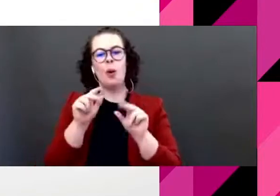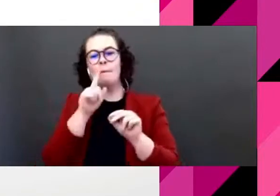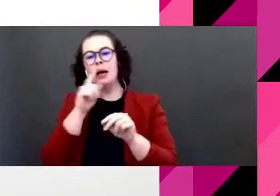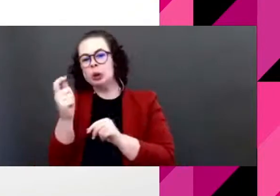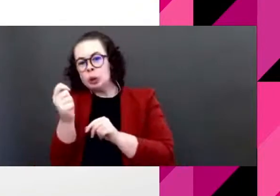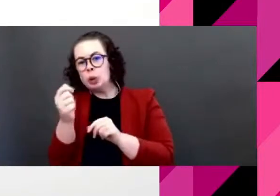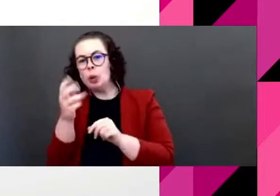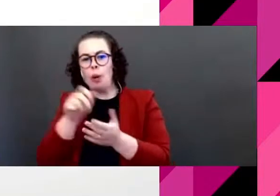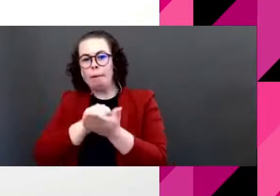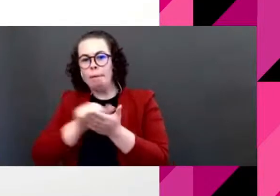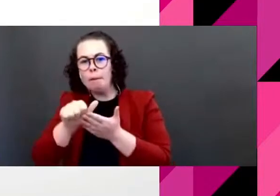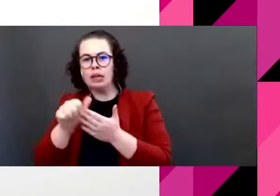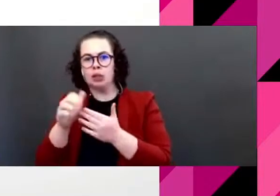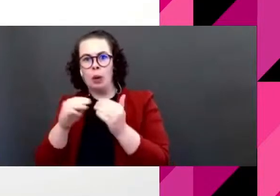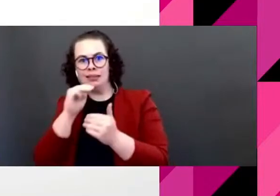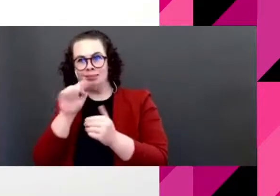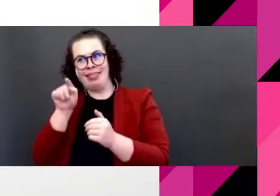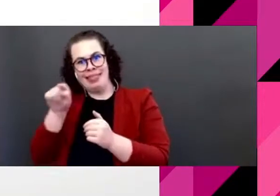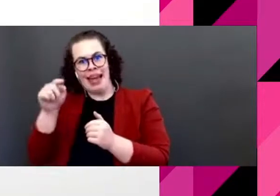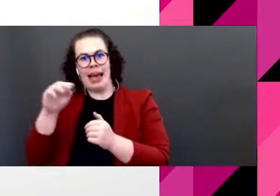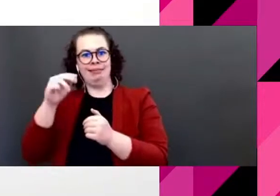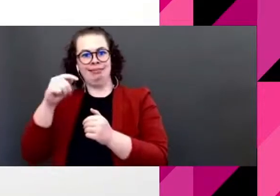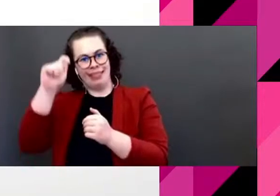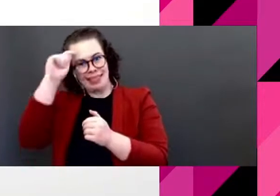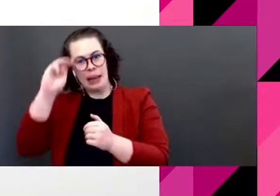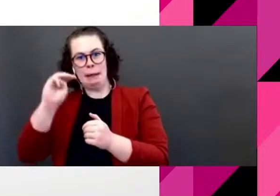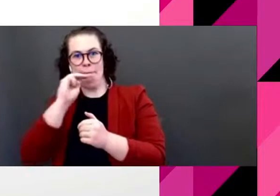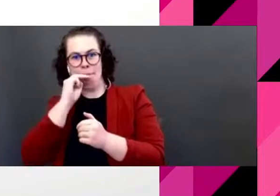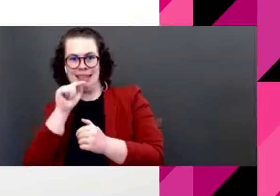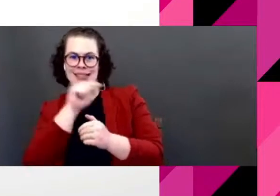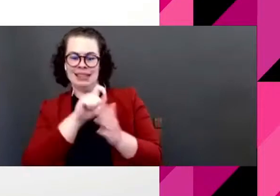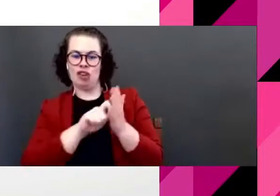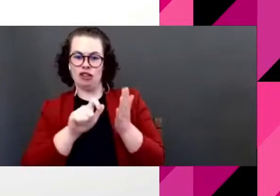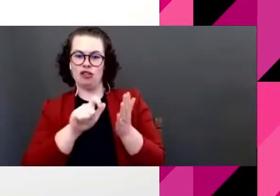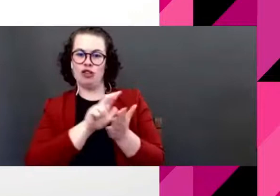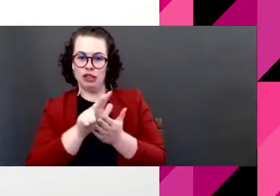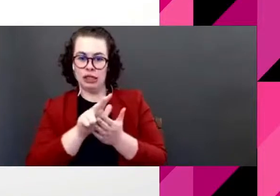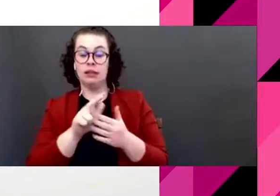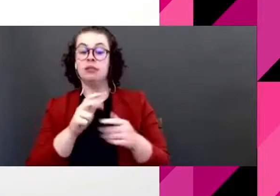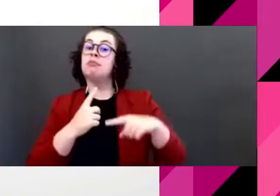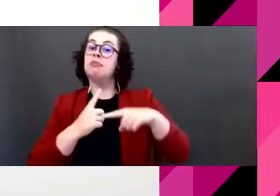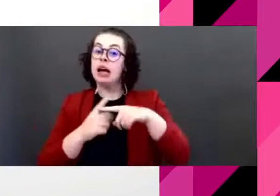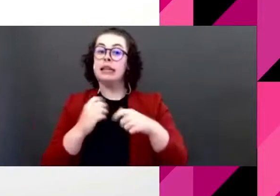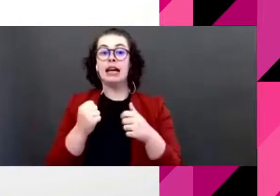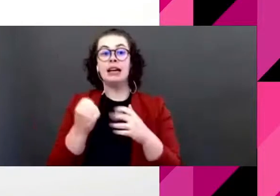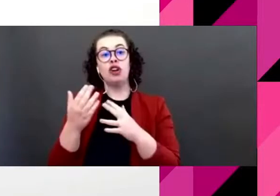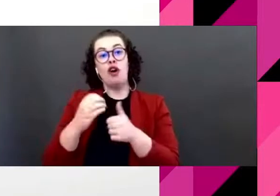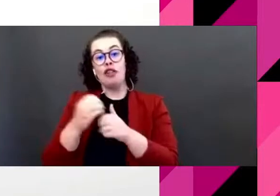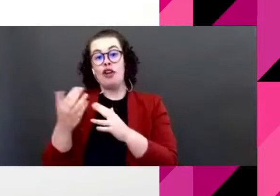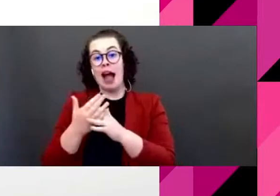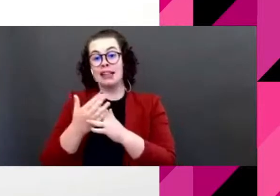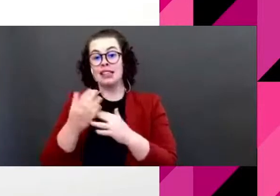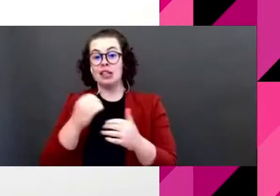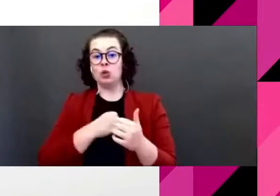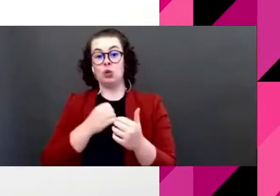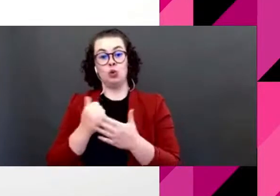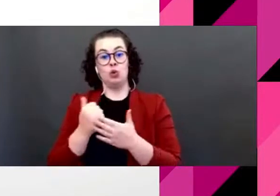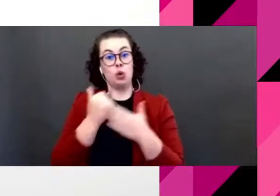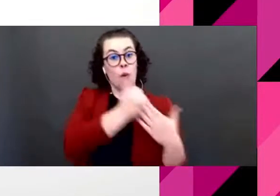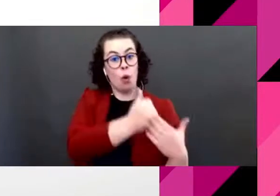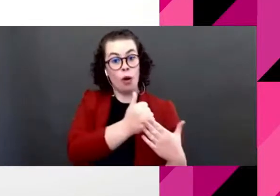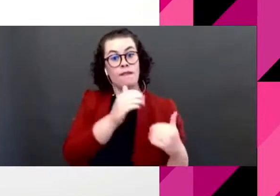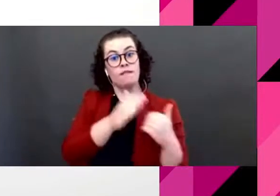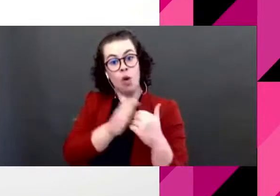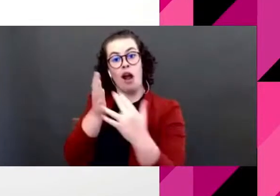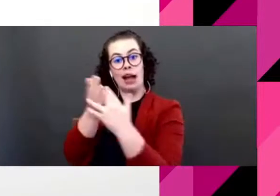an Office of the High Commissioner for Human Rights report on access to justice for persons with disabilities that was presented